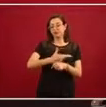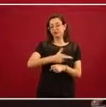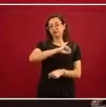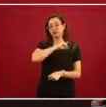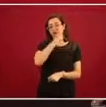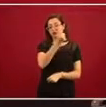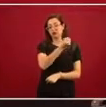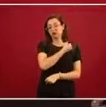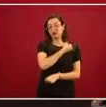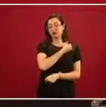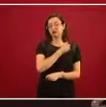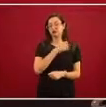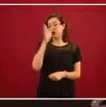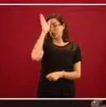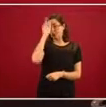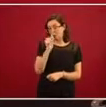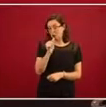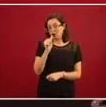recommendation.